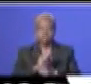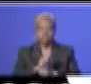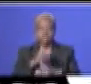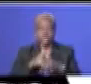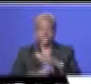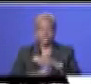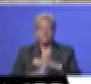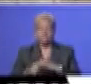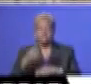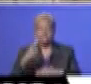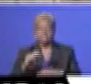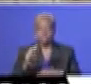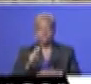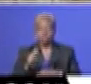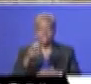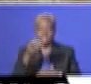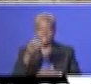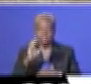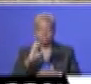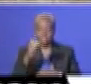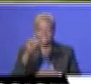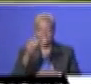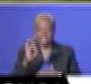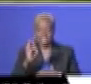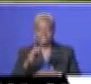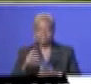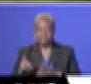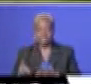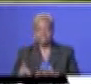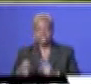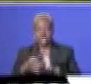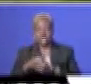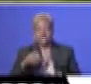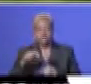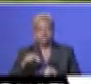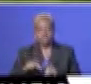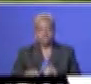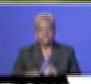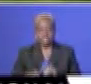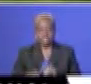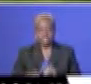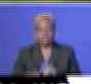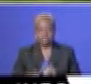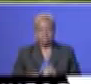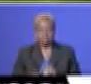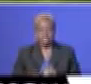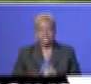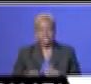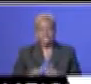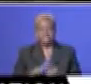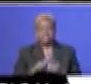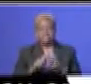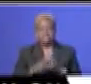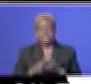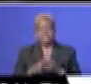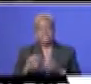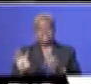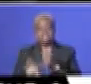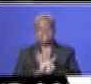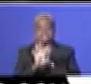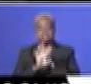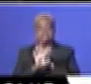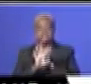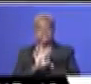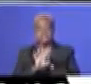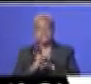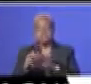the Bahamas of new norms. Prior to the lockdowns, one gym in the Eastern District of New Providence had begun implementing safety measures during the early stages